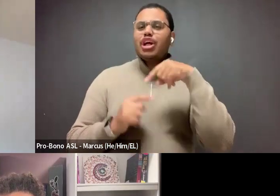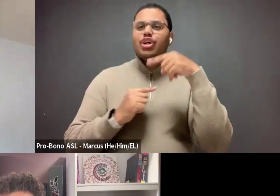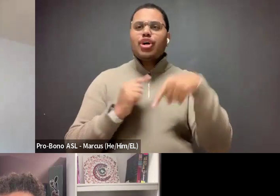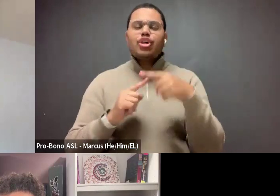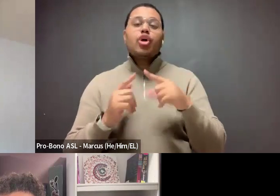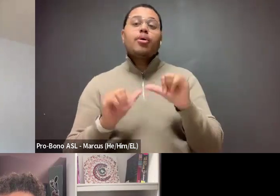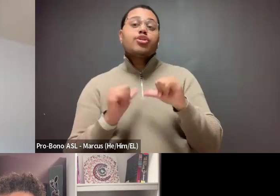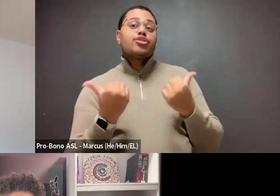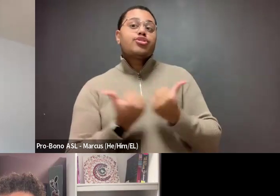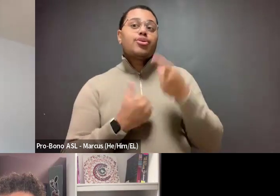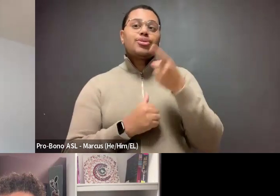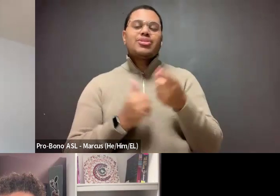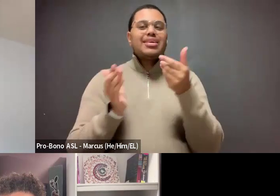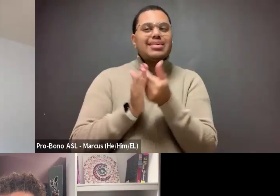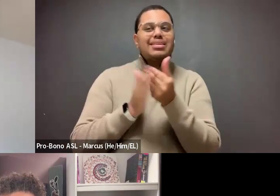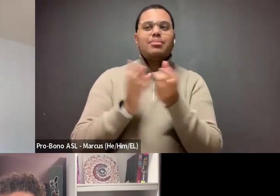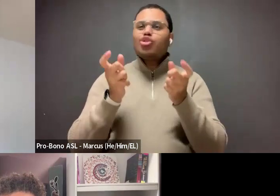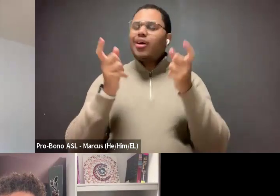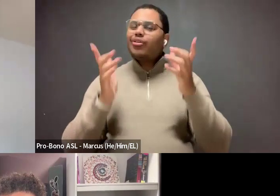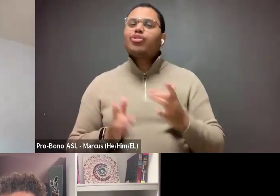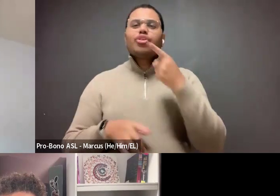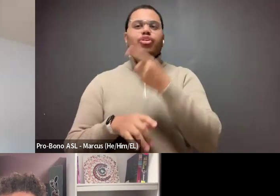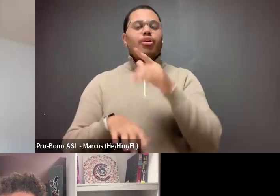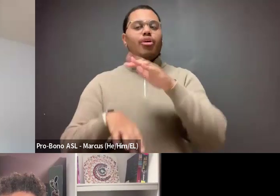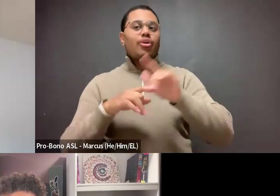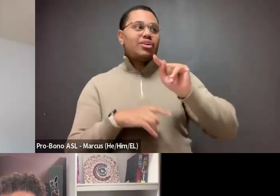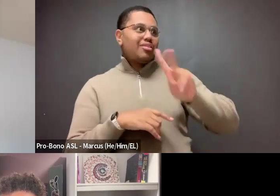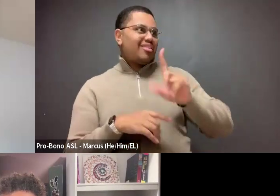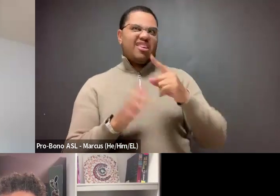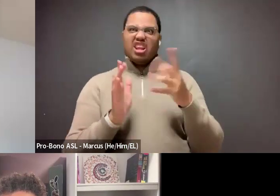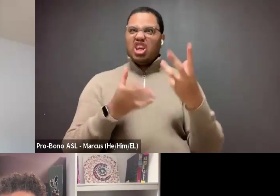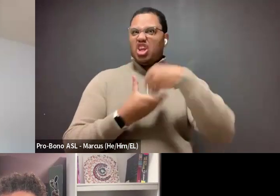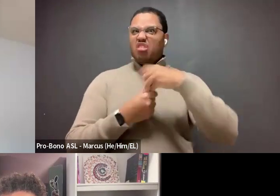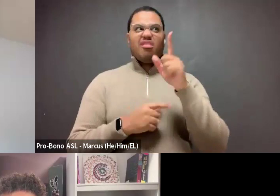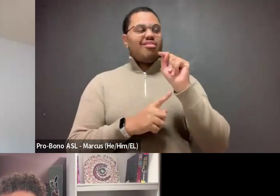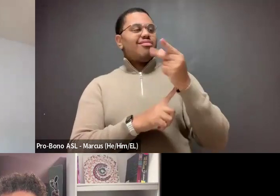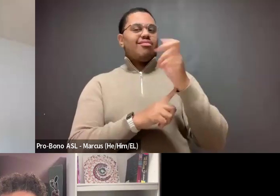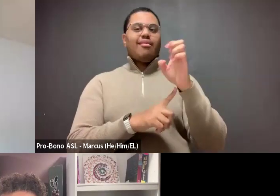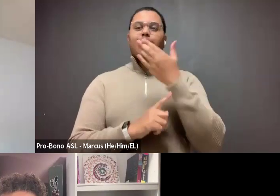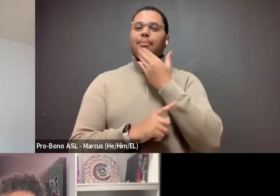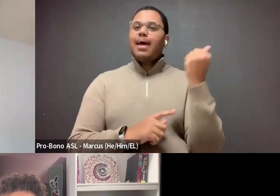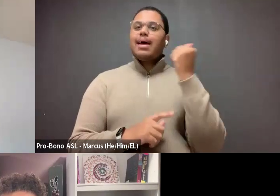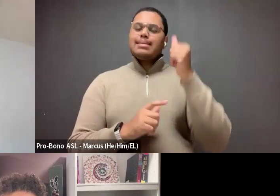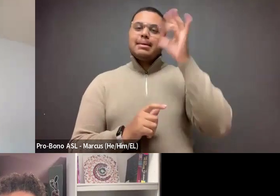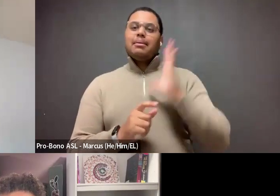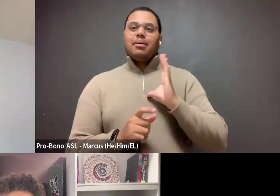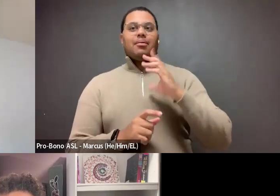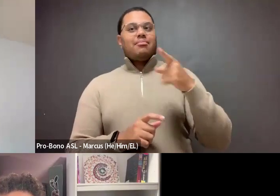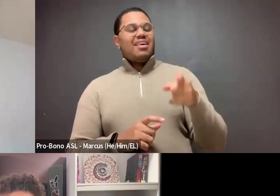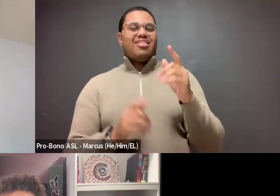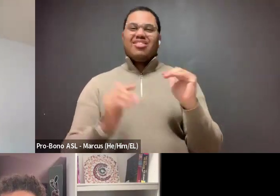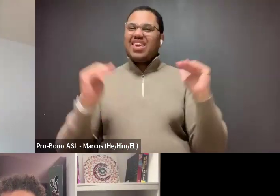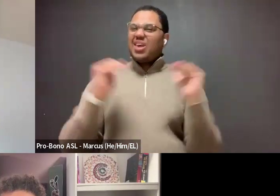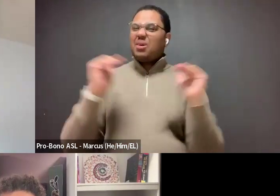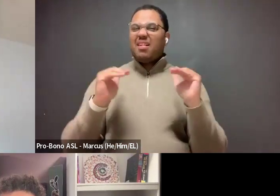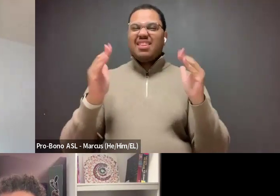director. She's done work on television, including The Best Man, Final Chapters, Harlem, The Equalizer.